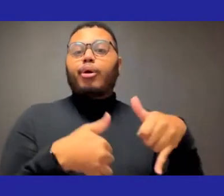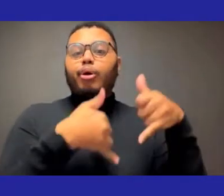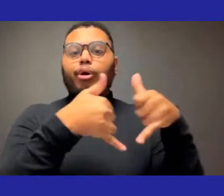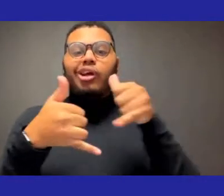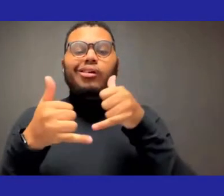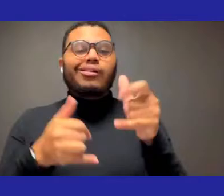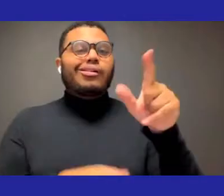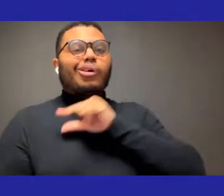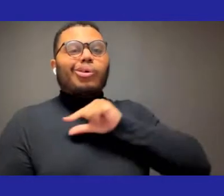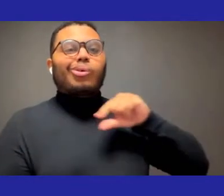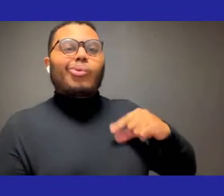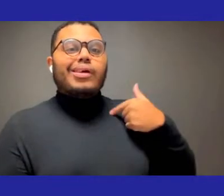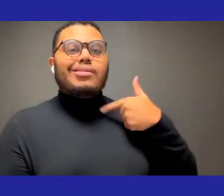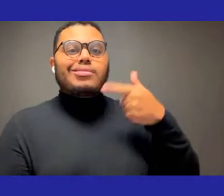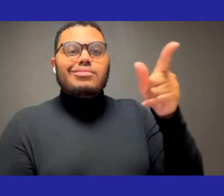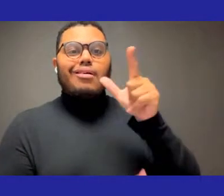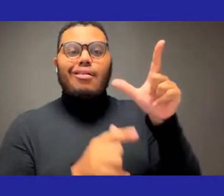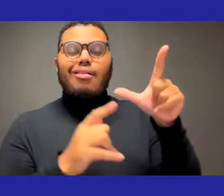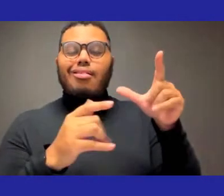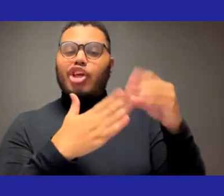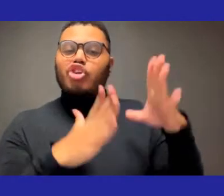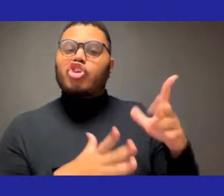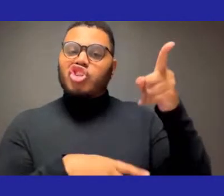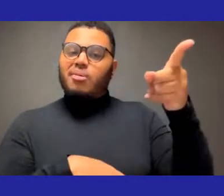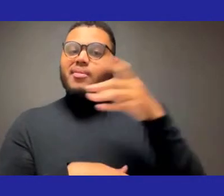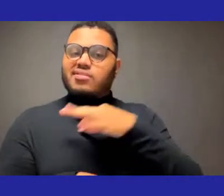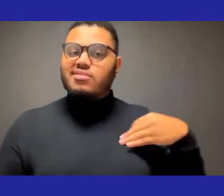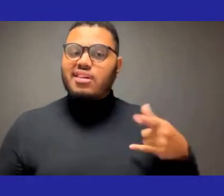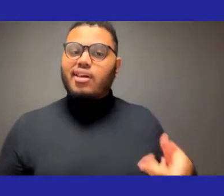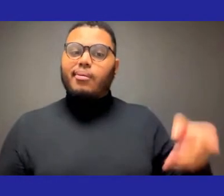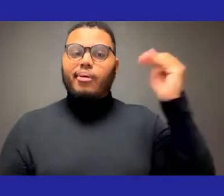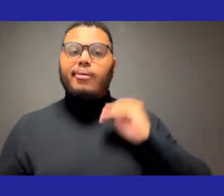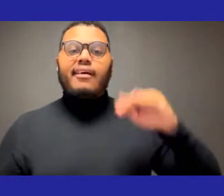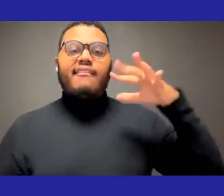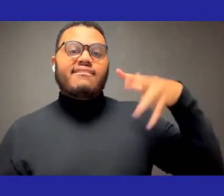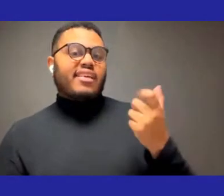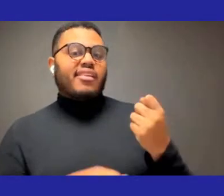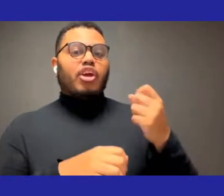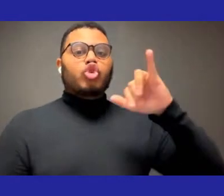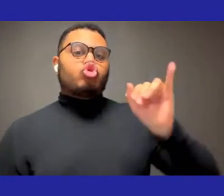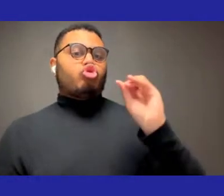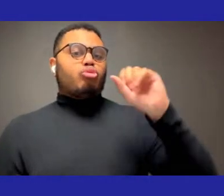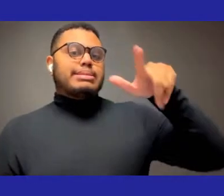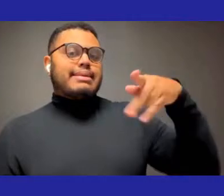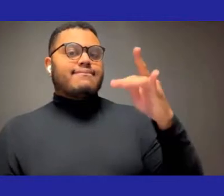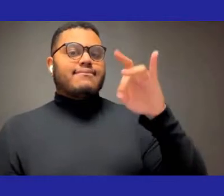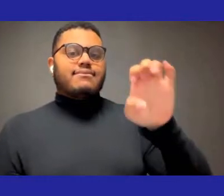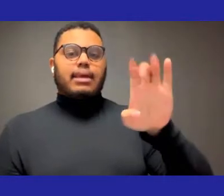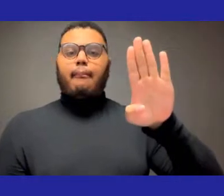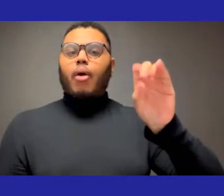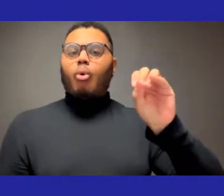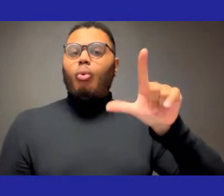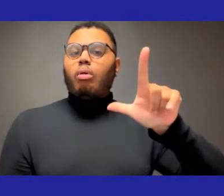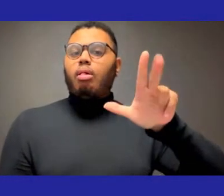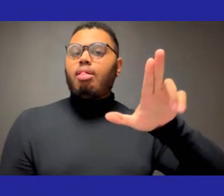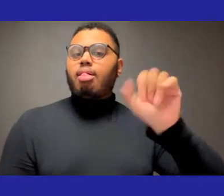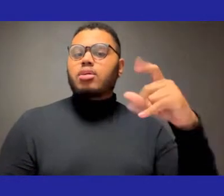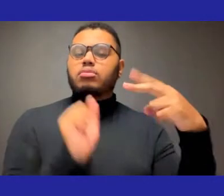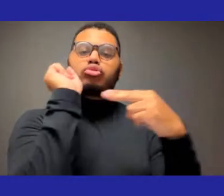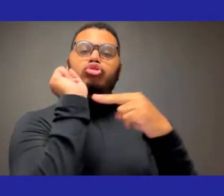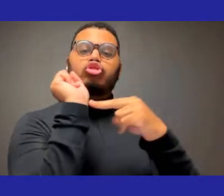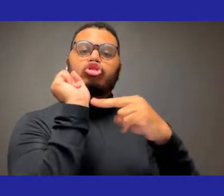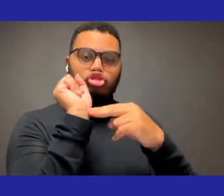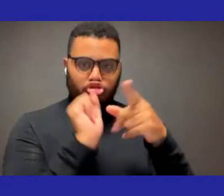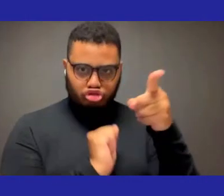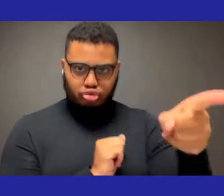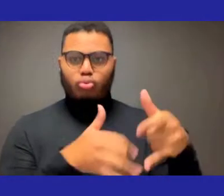and staff. The 5th annual Josephine Bolus Nursing Champion Award was bestowed upon Dr. Sharon Pappas. And